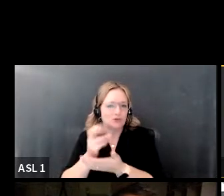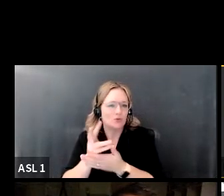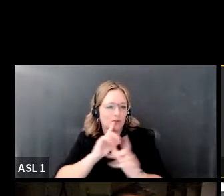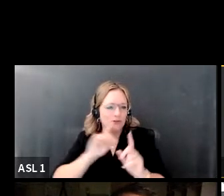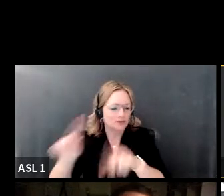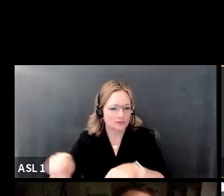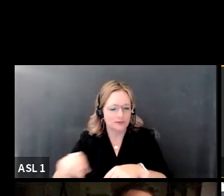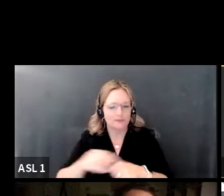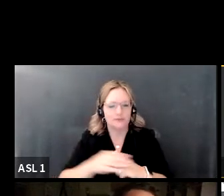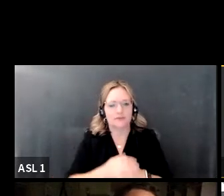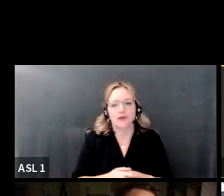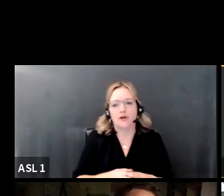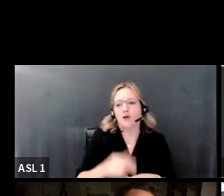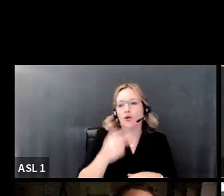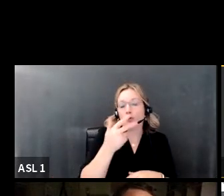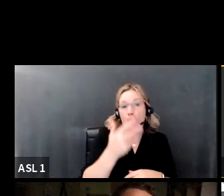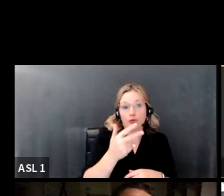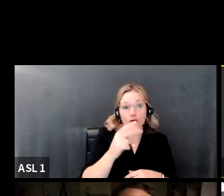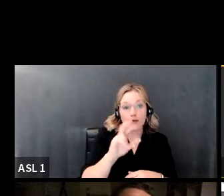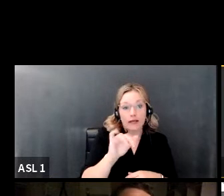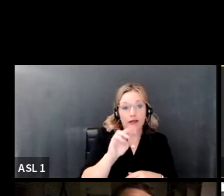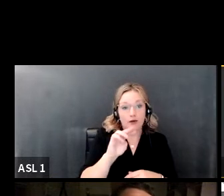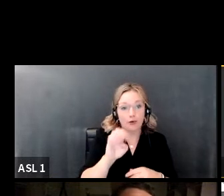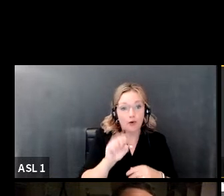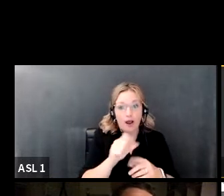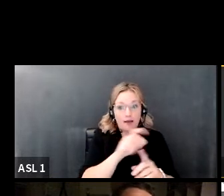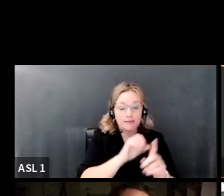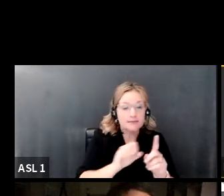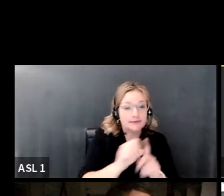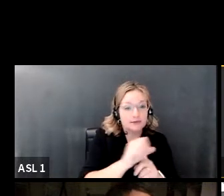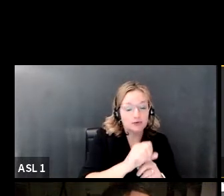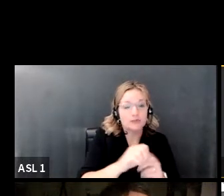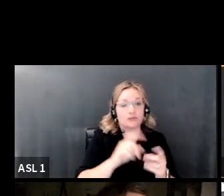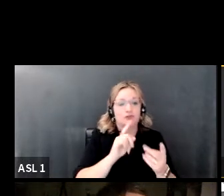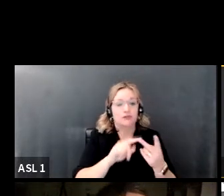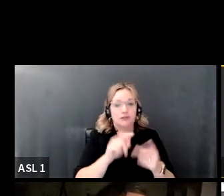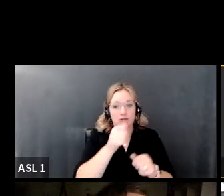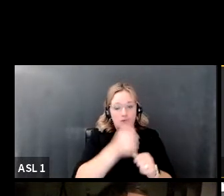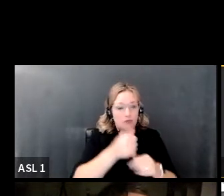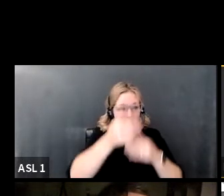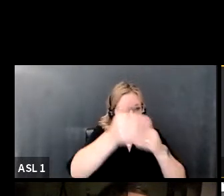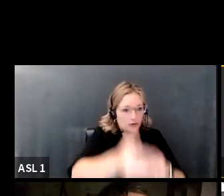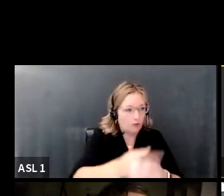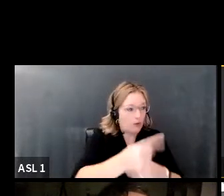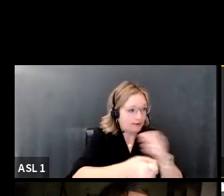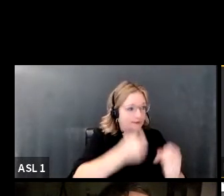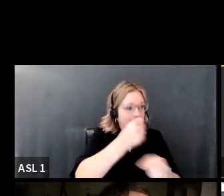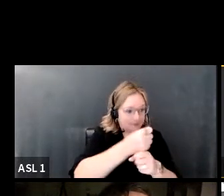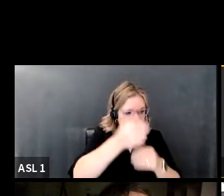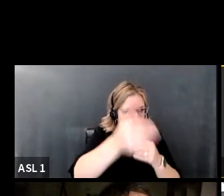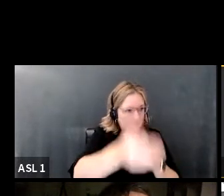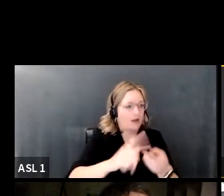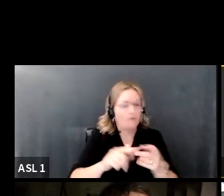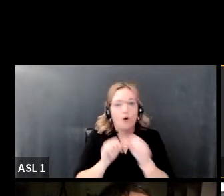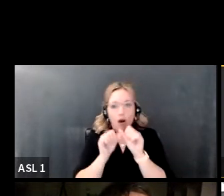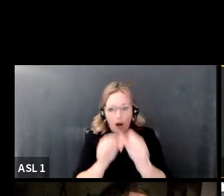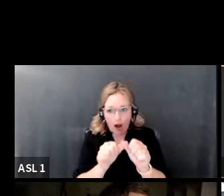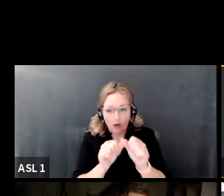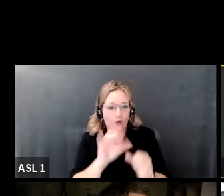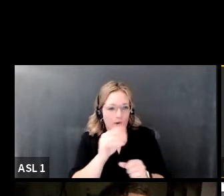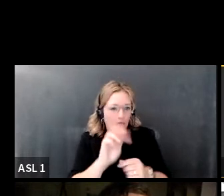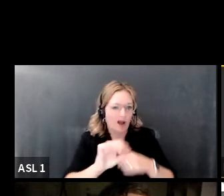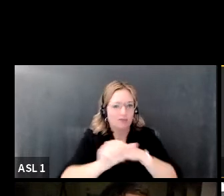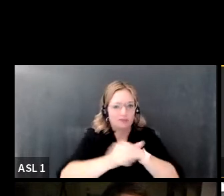month per person and each officer attends to about three incidents per year that involved ongoing crime or